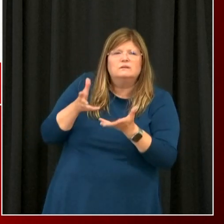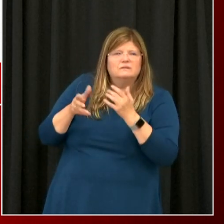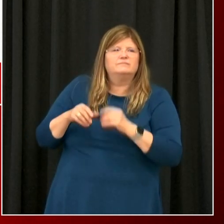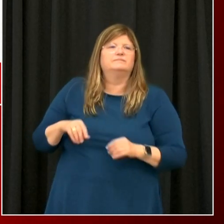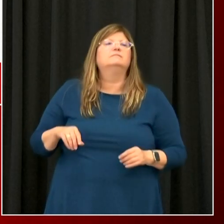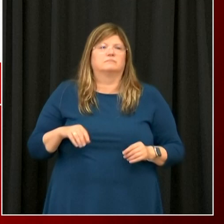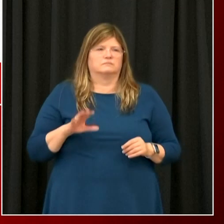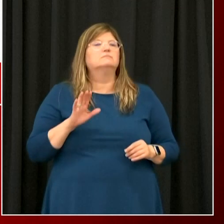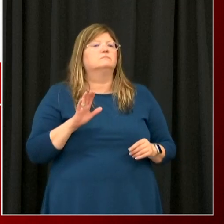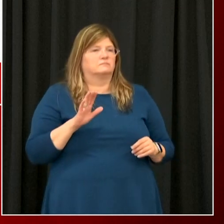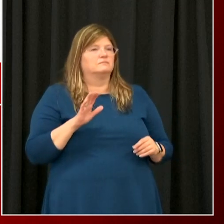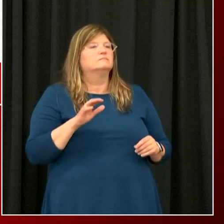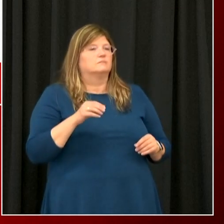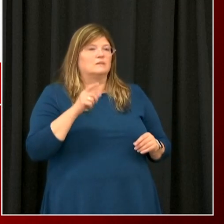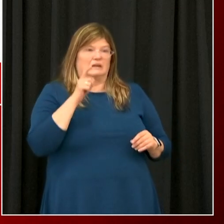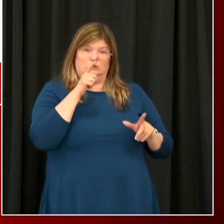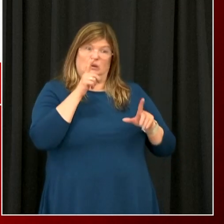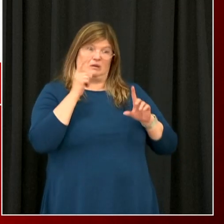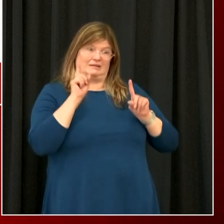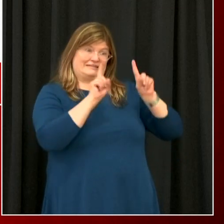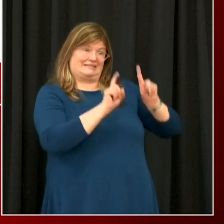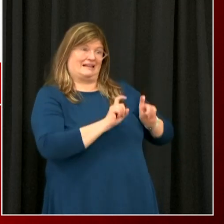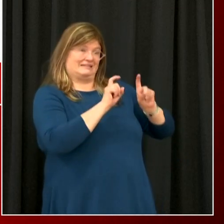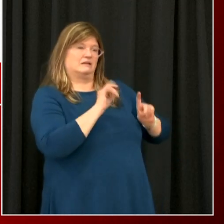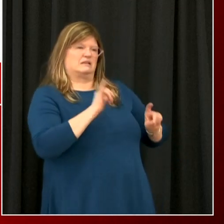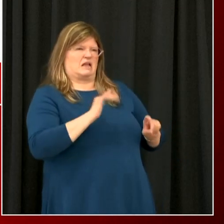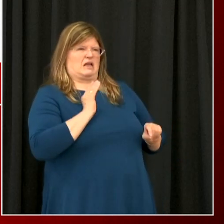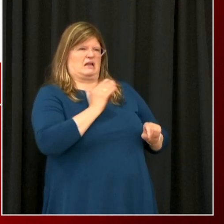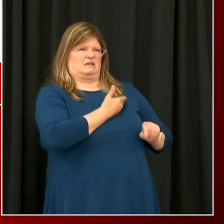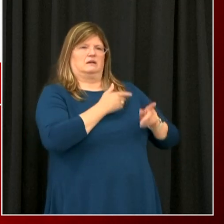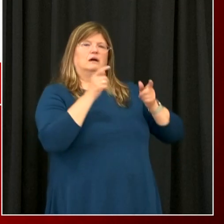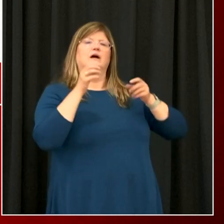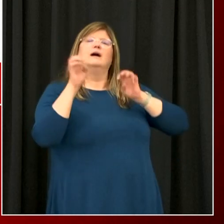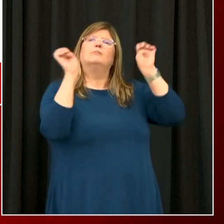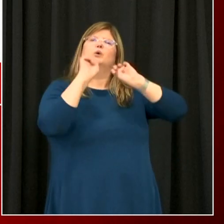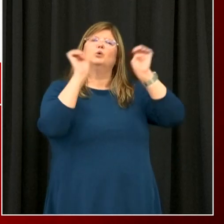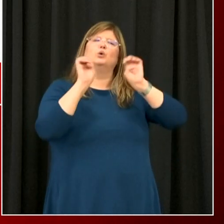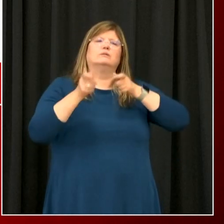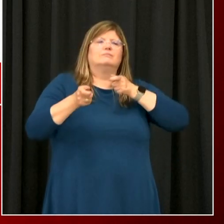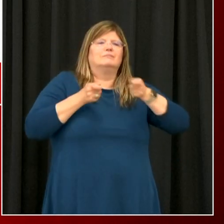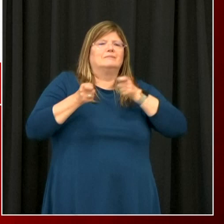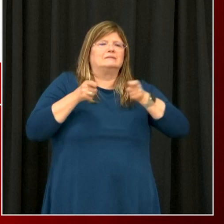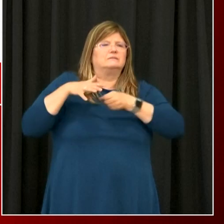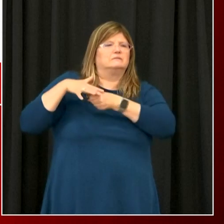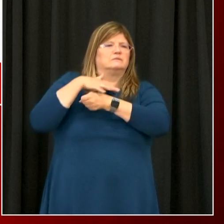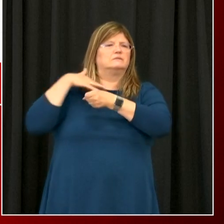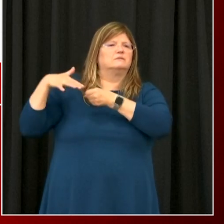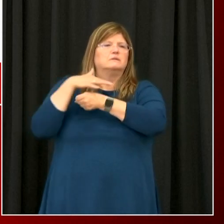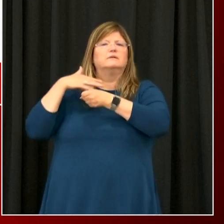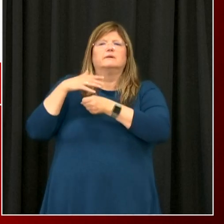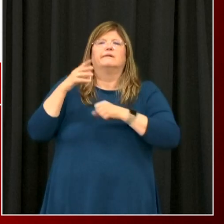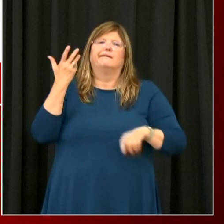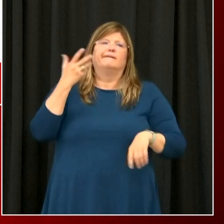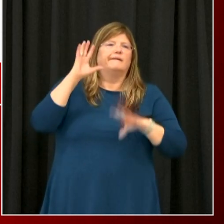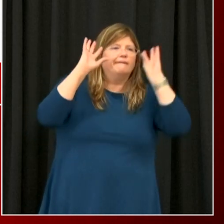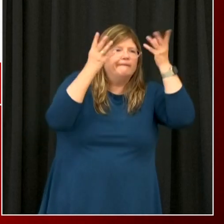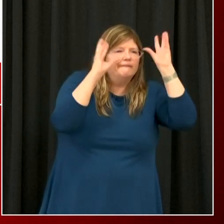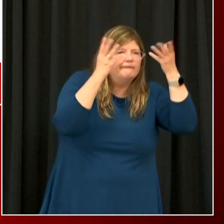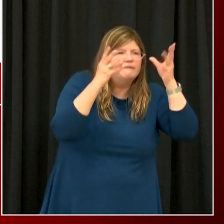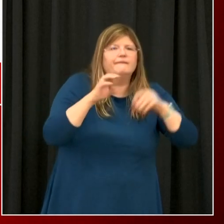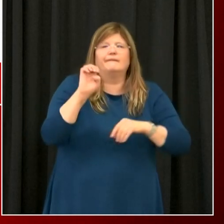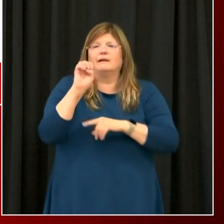be our FEMS personnel, so they'll be our paramedics and our EMTs that have been specially trained to do the